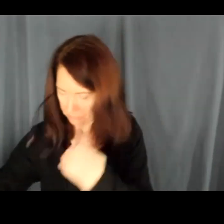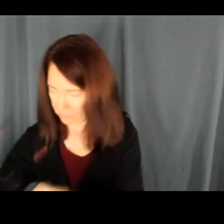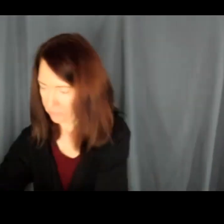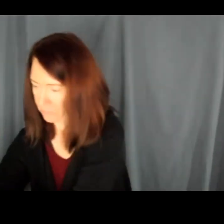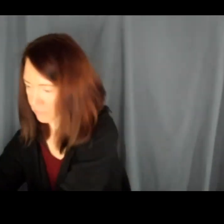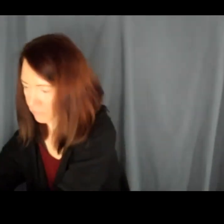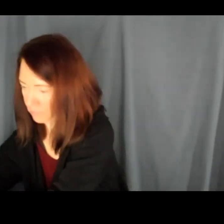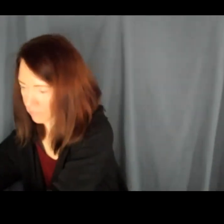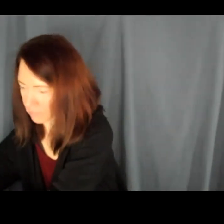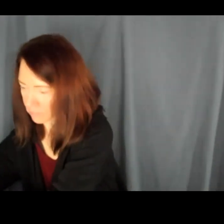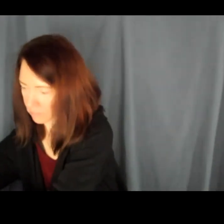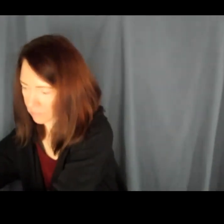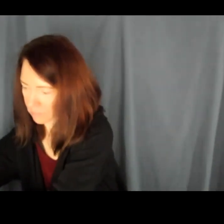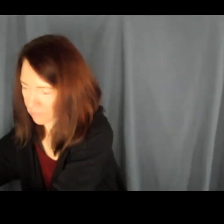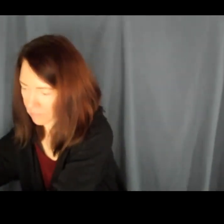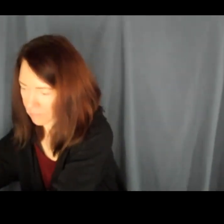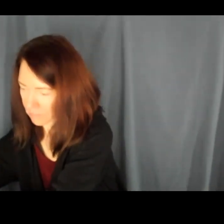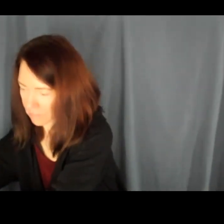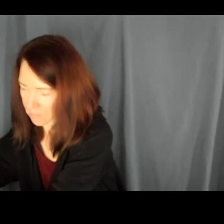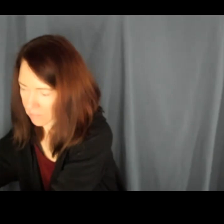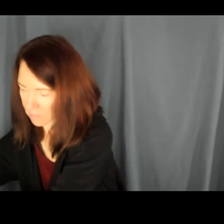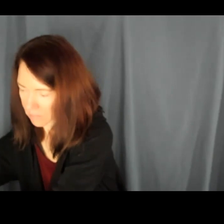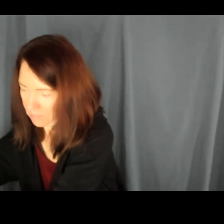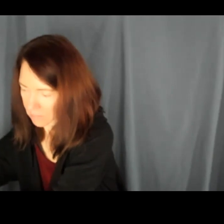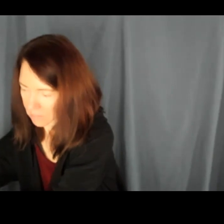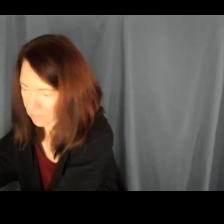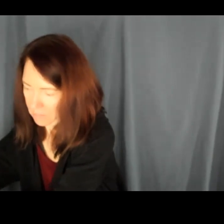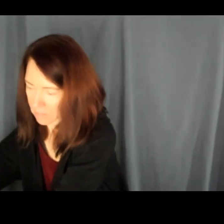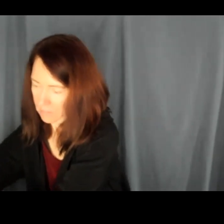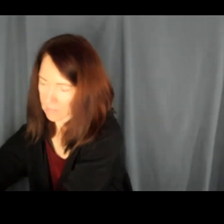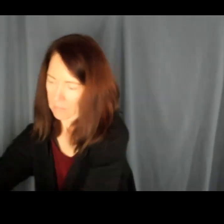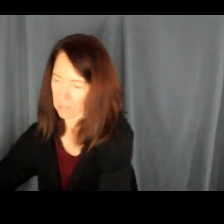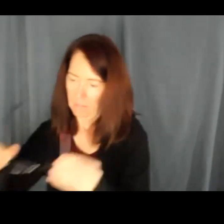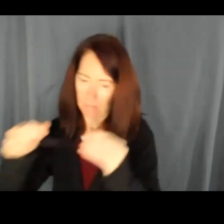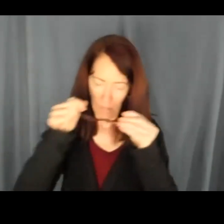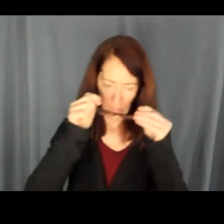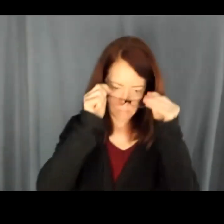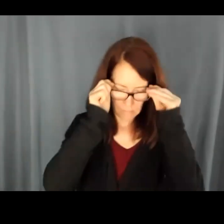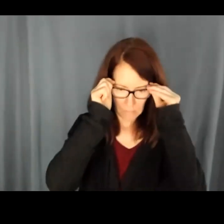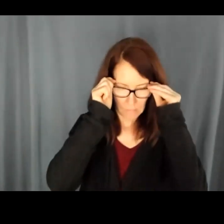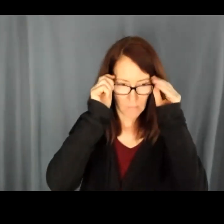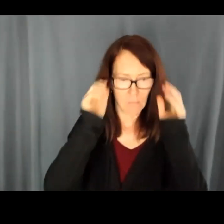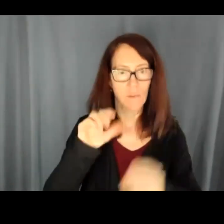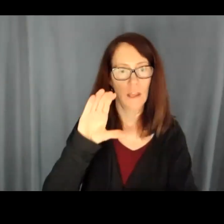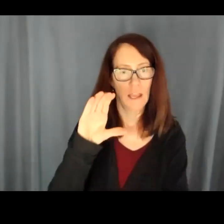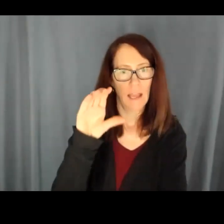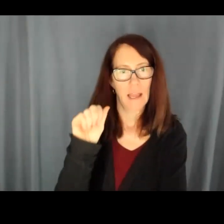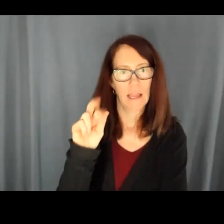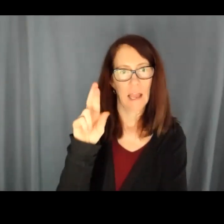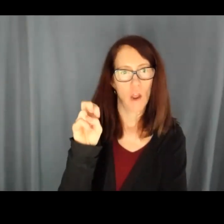Caroline, I think I see your hand up. Yes, Rishi, I'm supportive of the process. I think it makes a lot of sense. If we